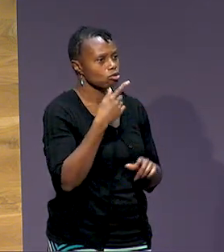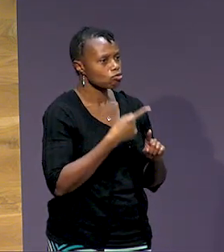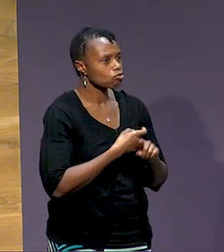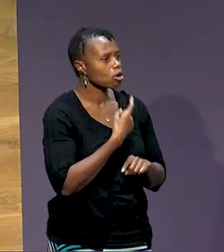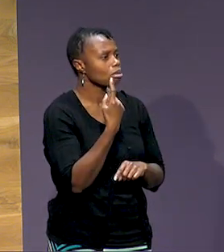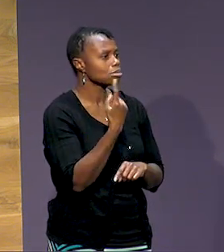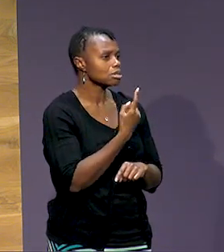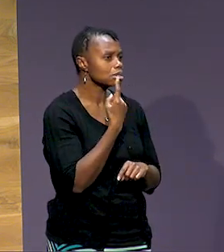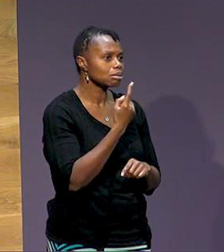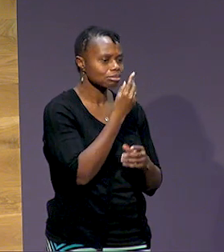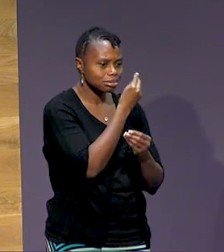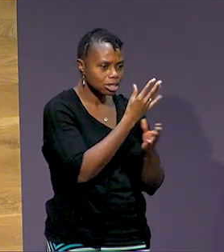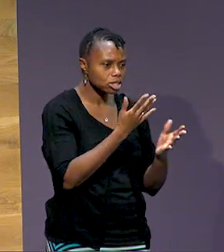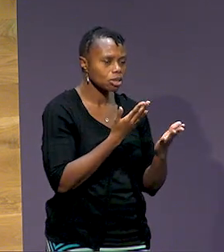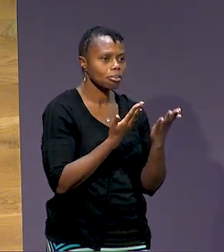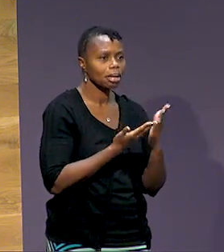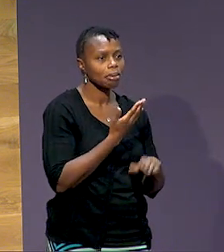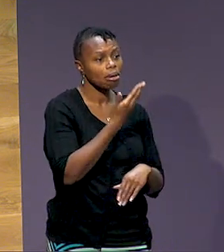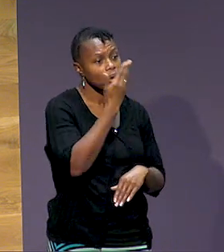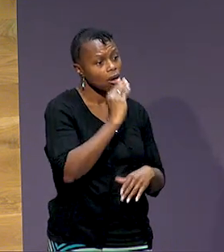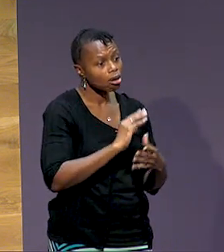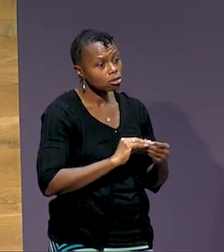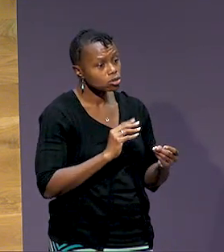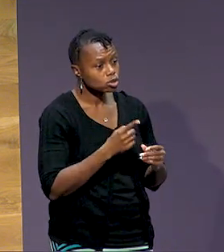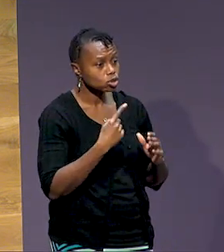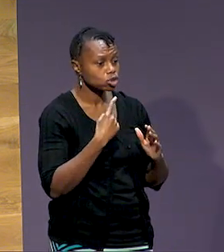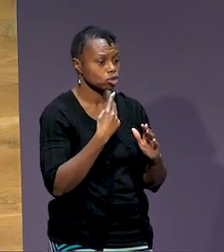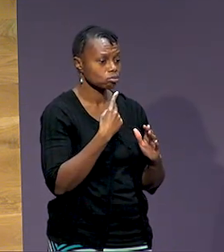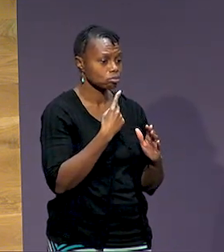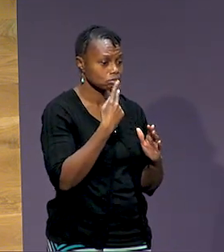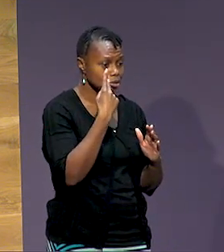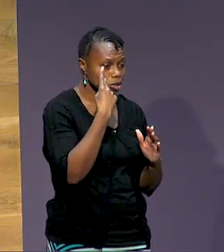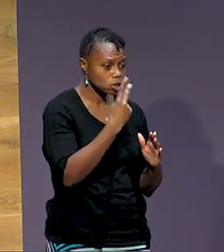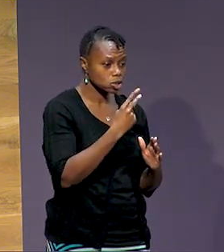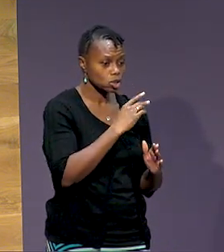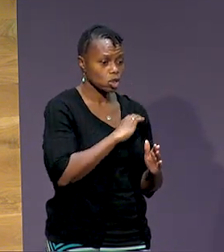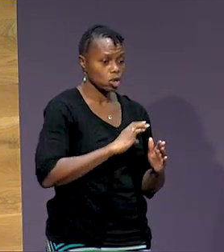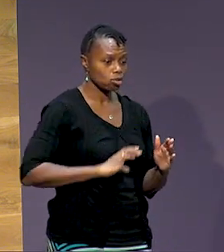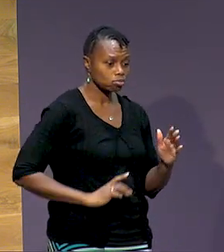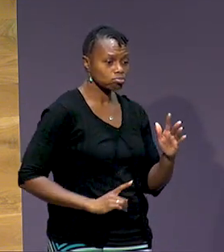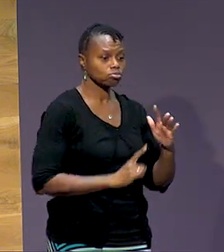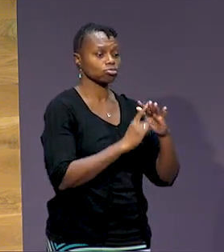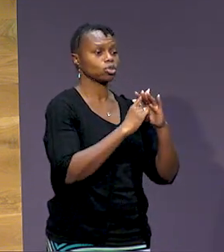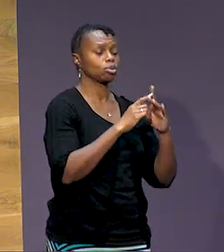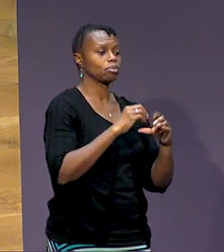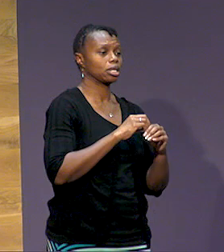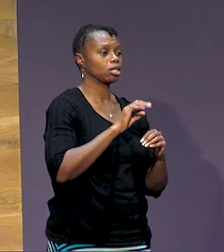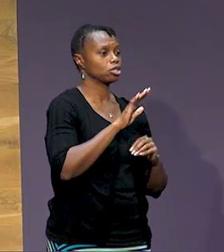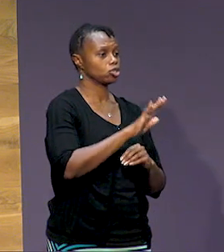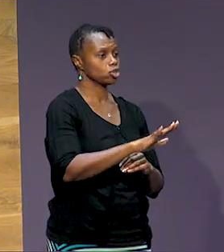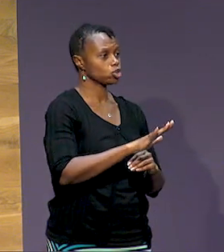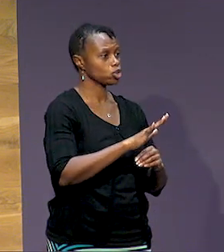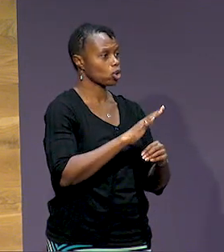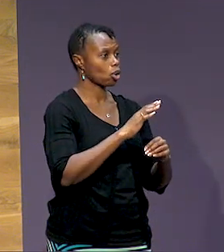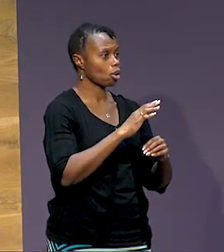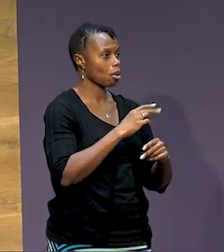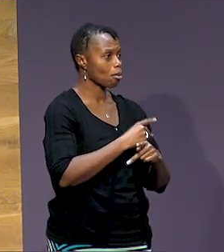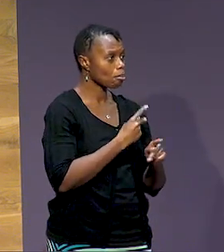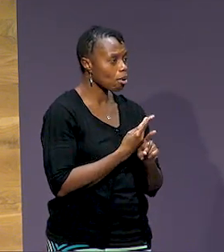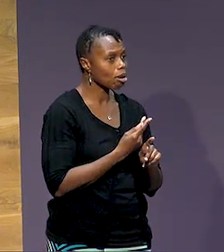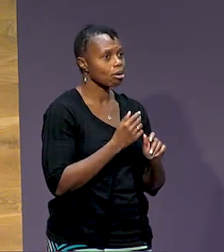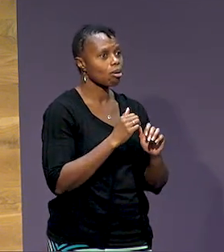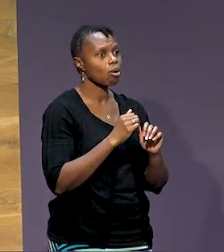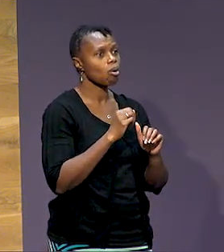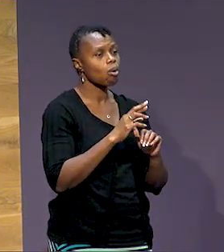God story that where you saw Christ present in the work that you were doing, or saw the way he was using you. Tell